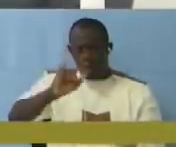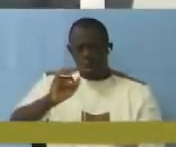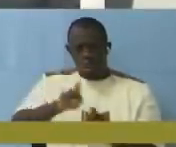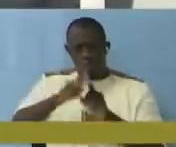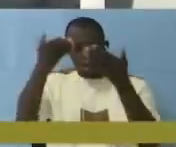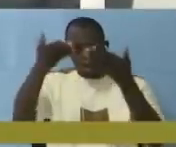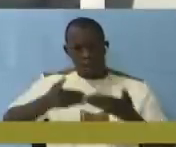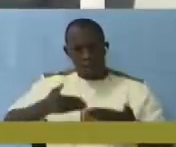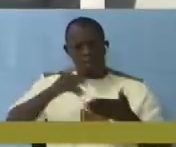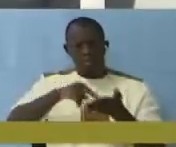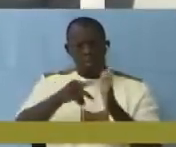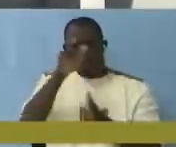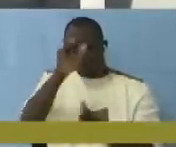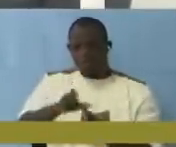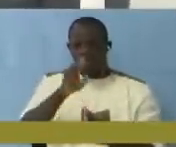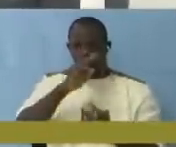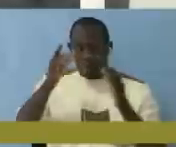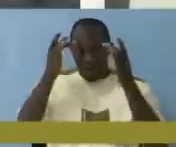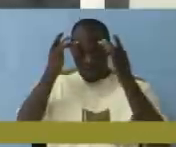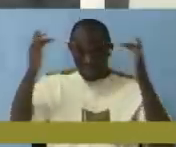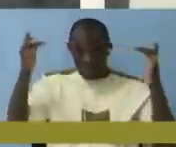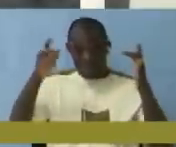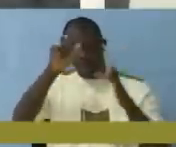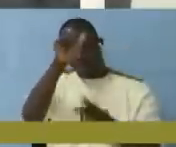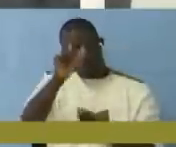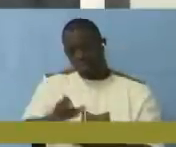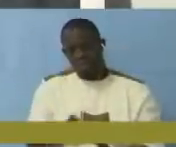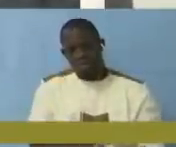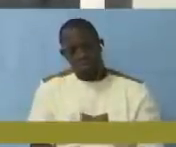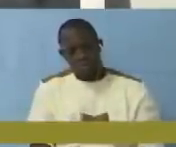expert. Wasn't he